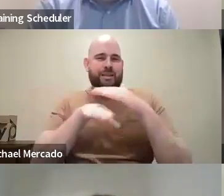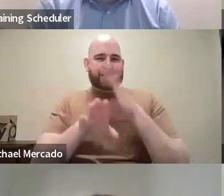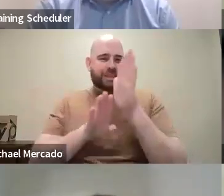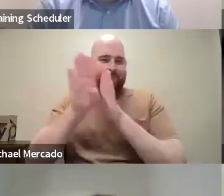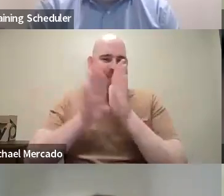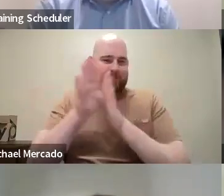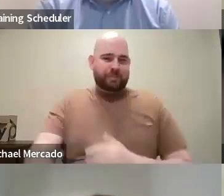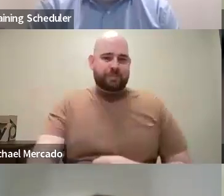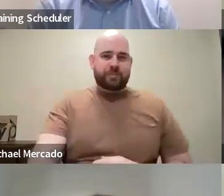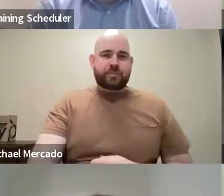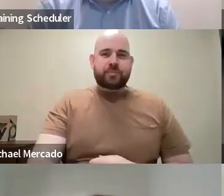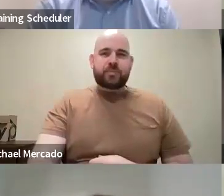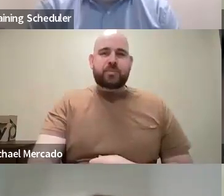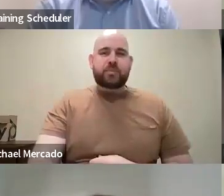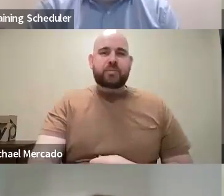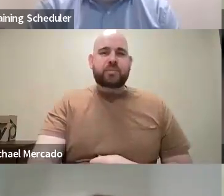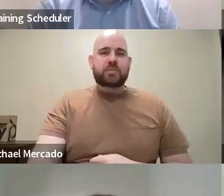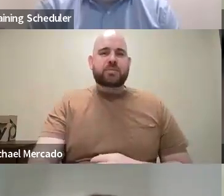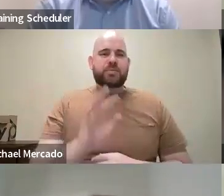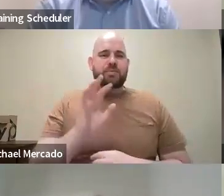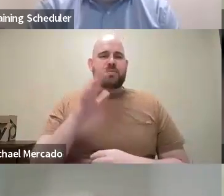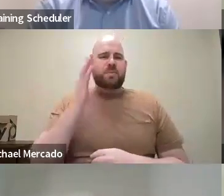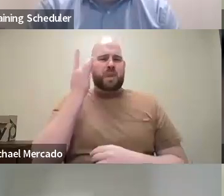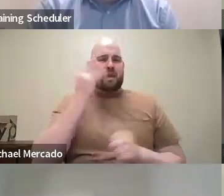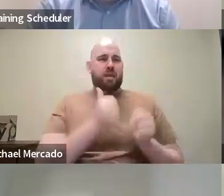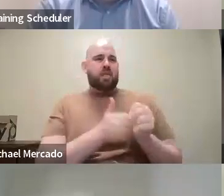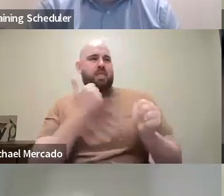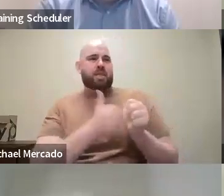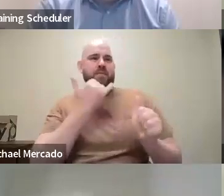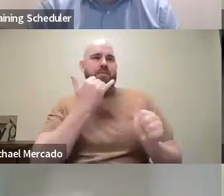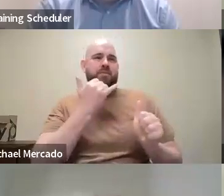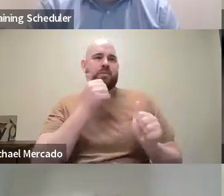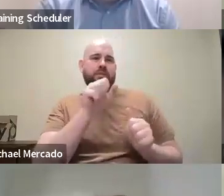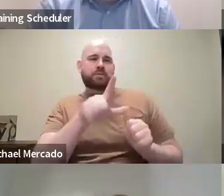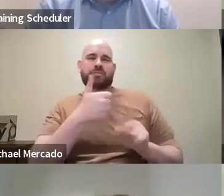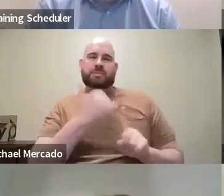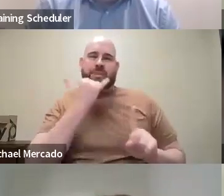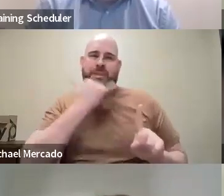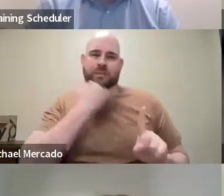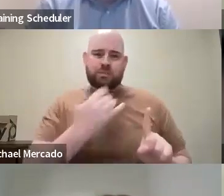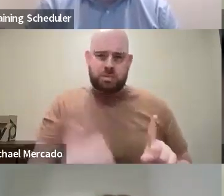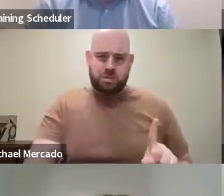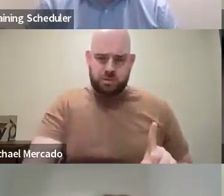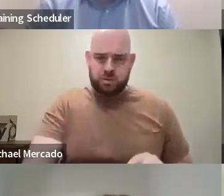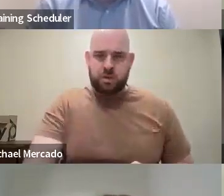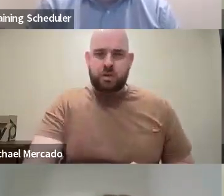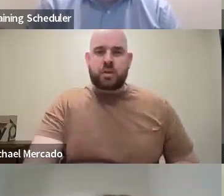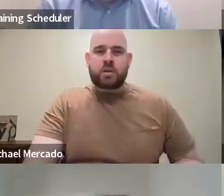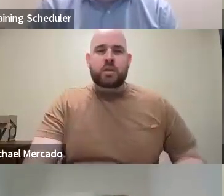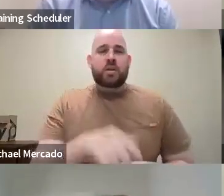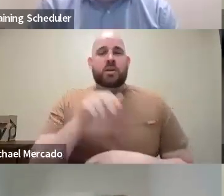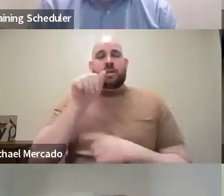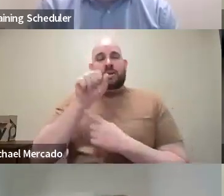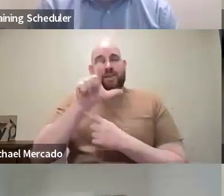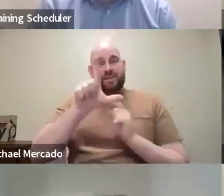harms deaf children. It harms their language access and development. So why is avoiding sign